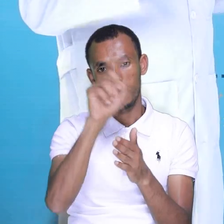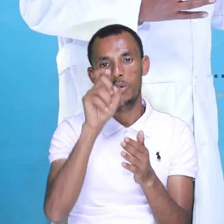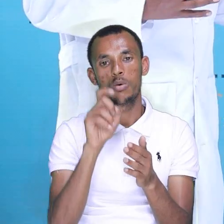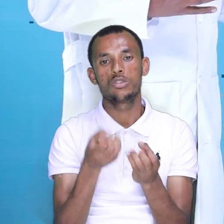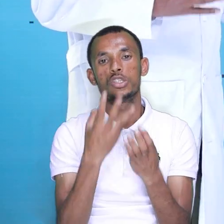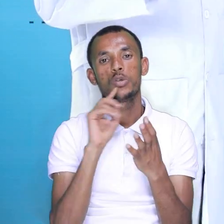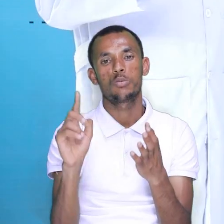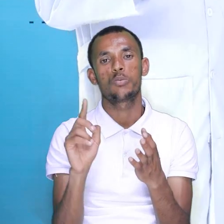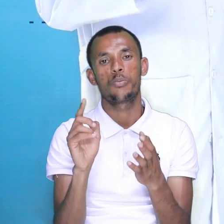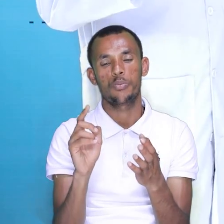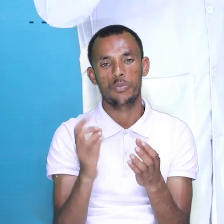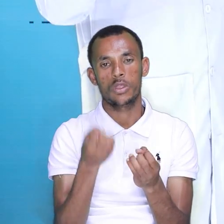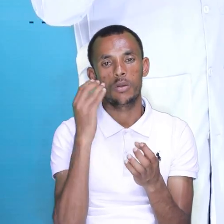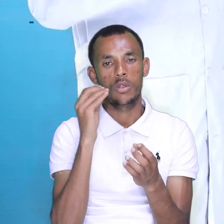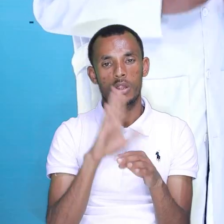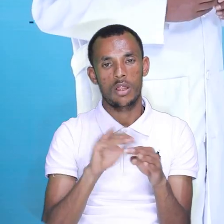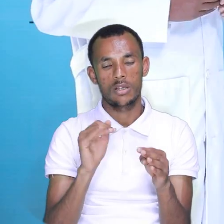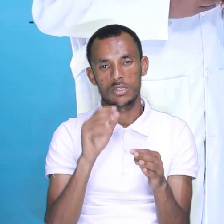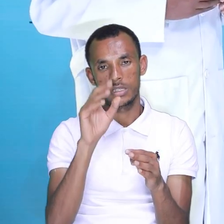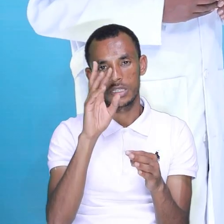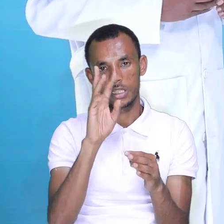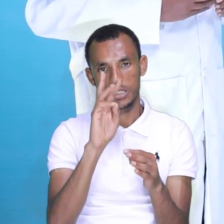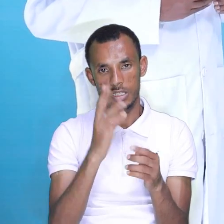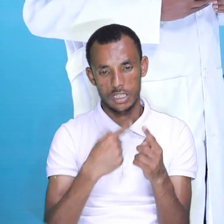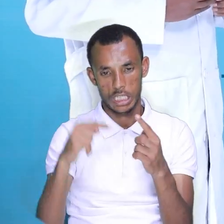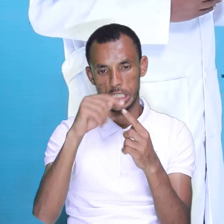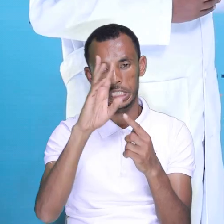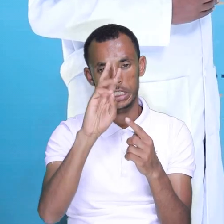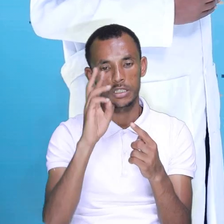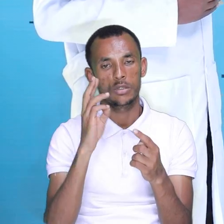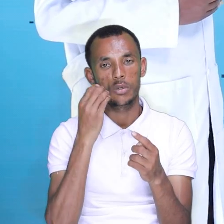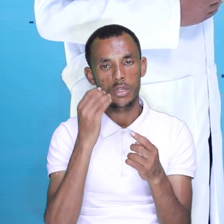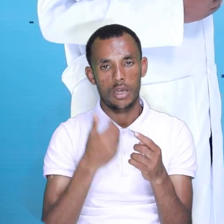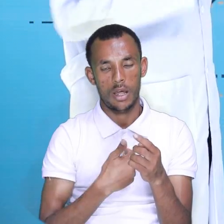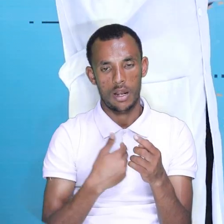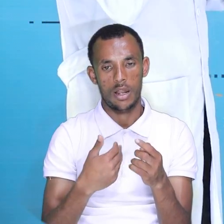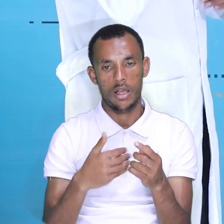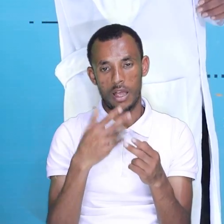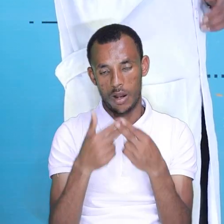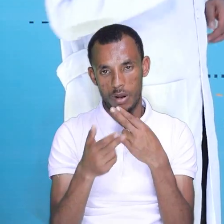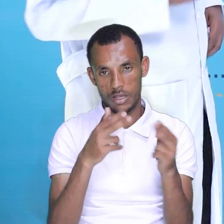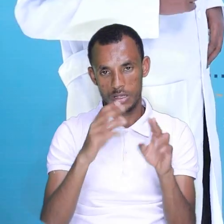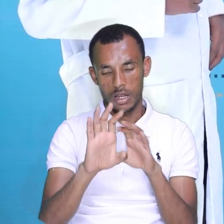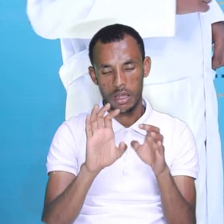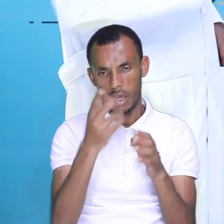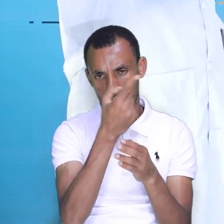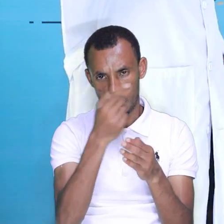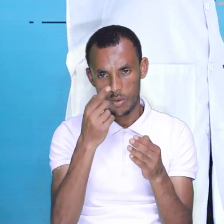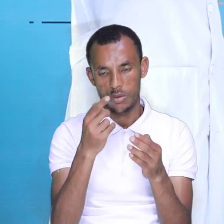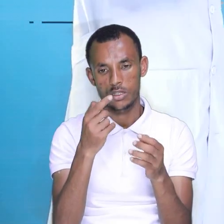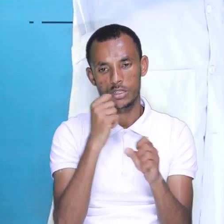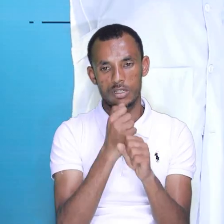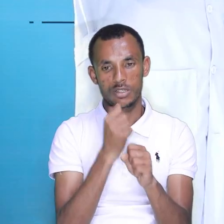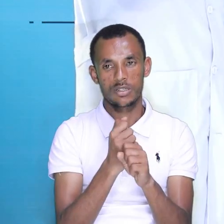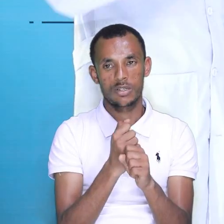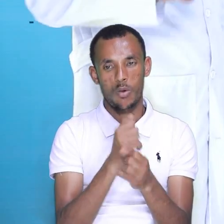at most with 6 digits. At most with 6 digits. So by calculating turn by turn, you have to